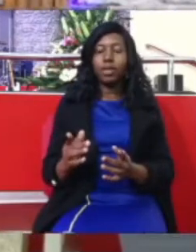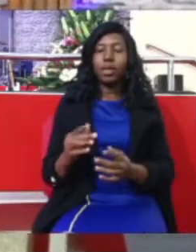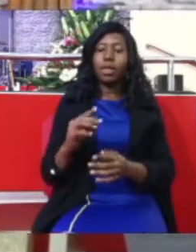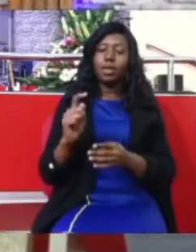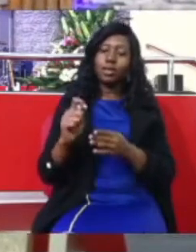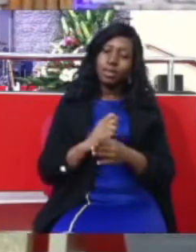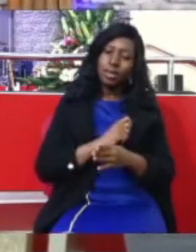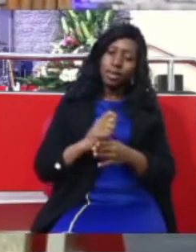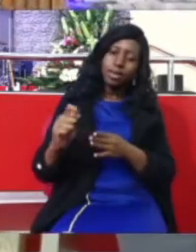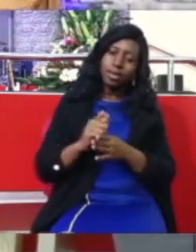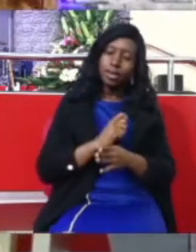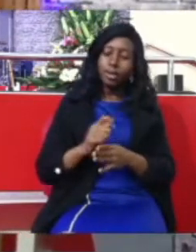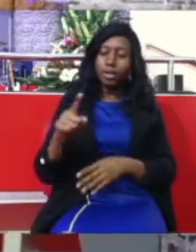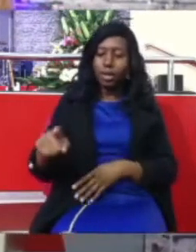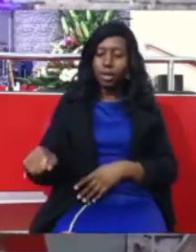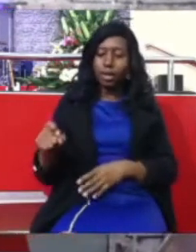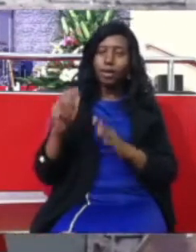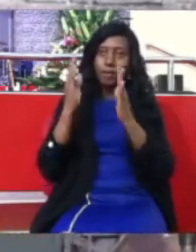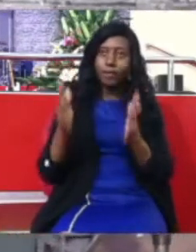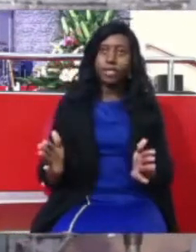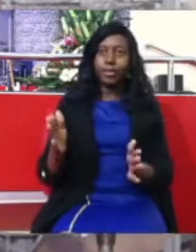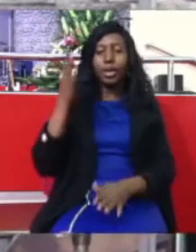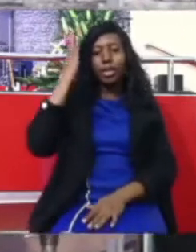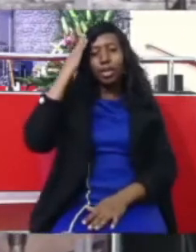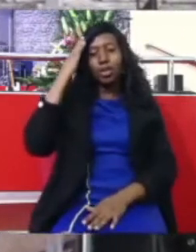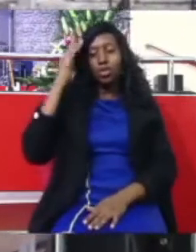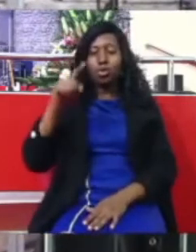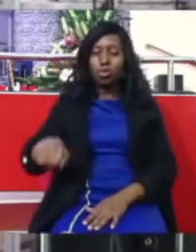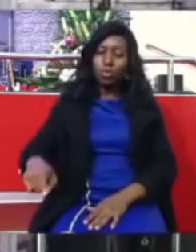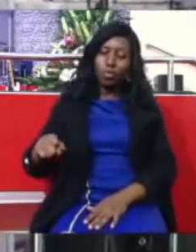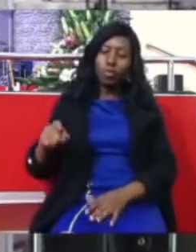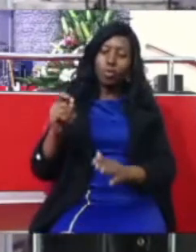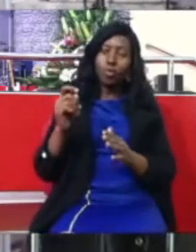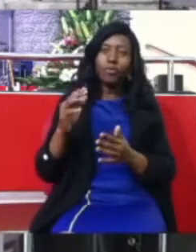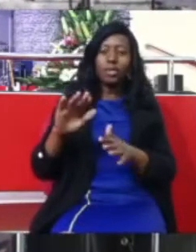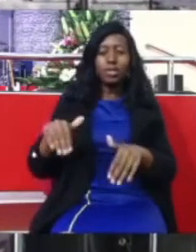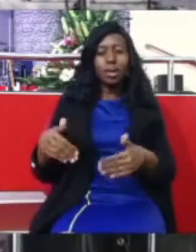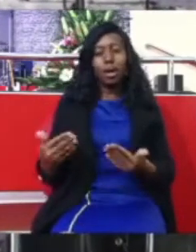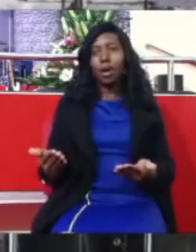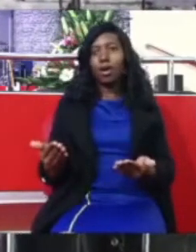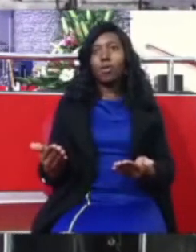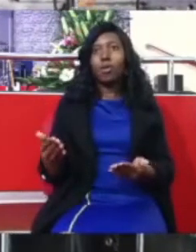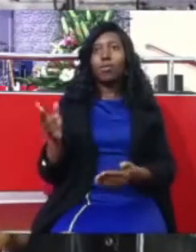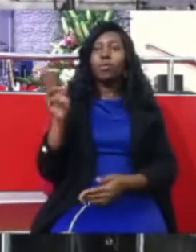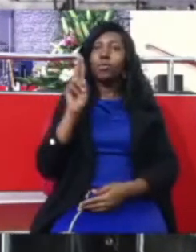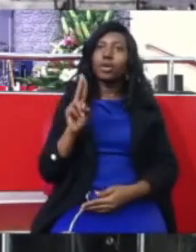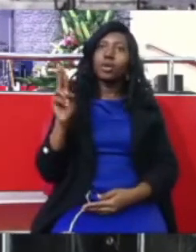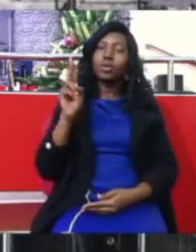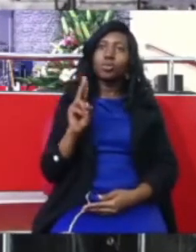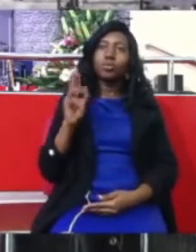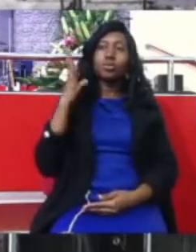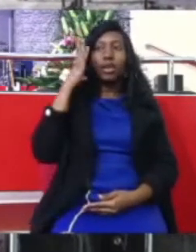as fishermen. They knew how to fish. And so they were using their natural experiences that they